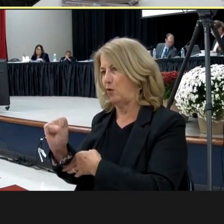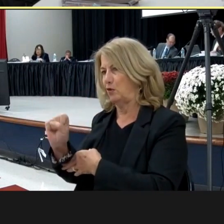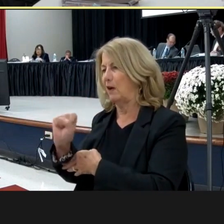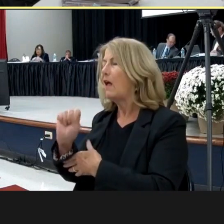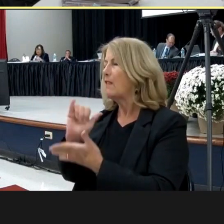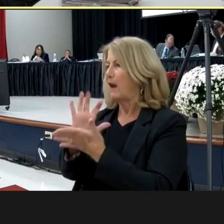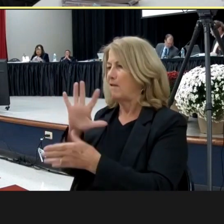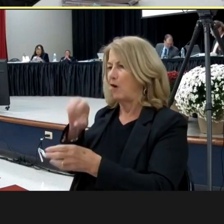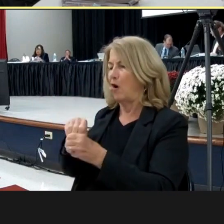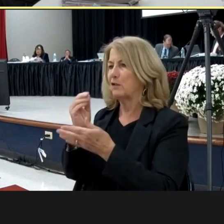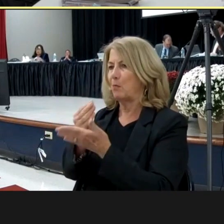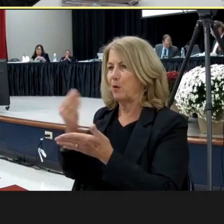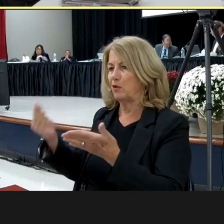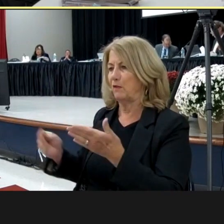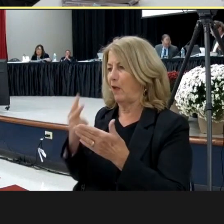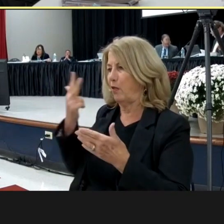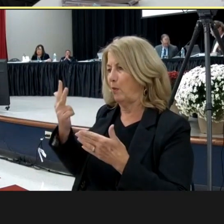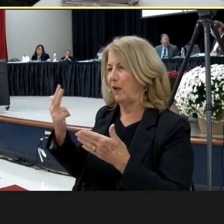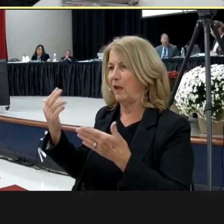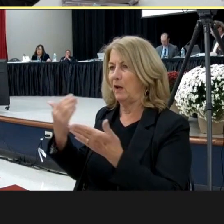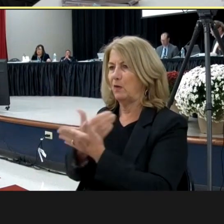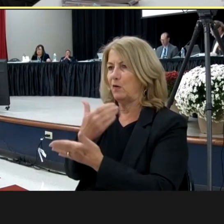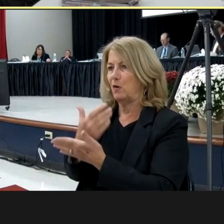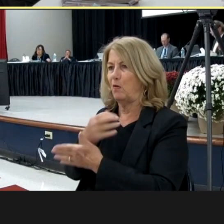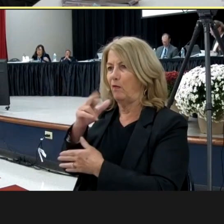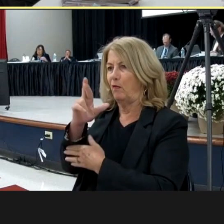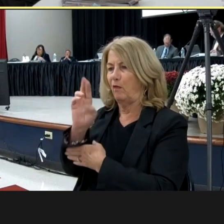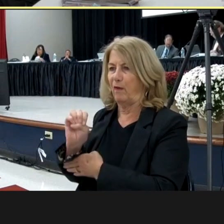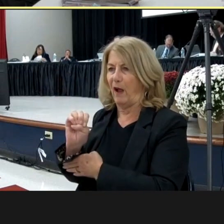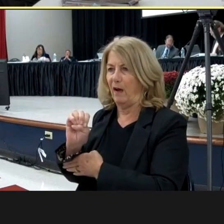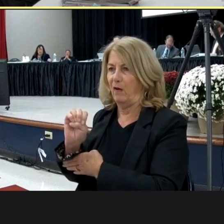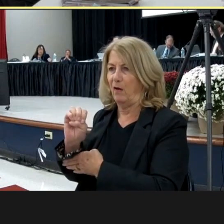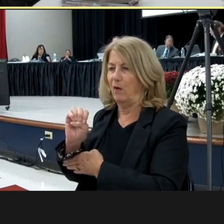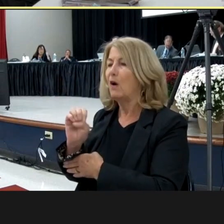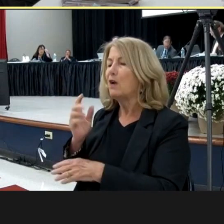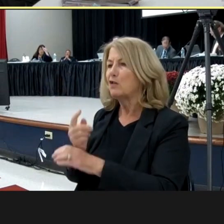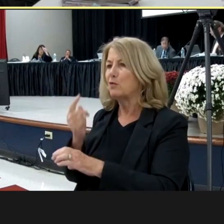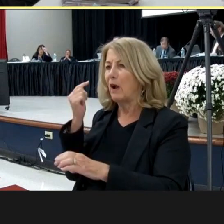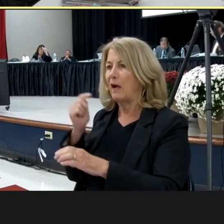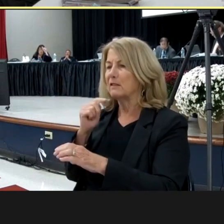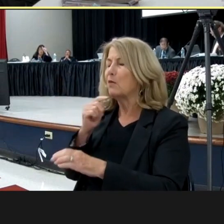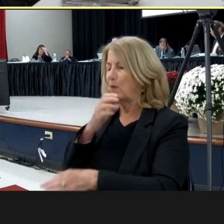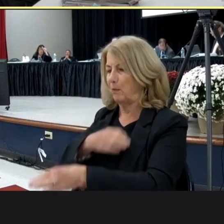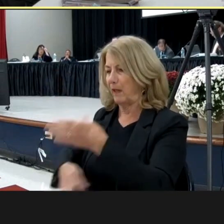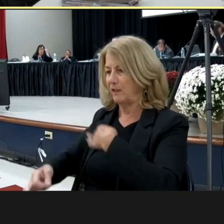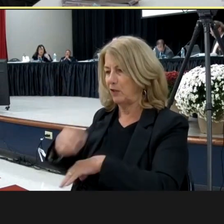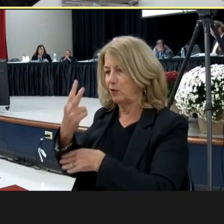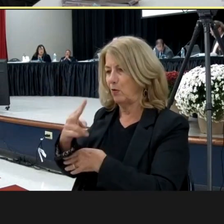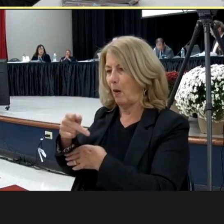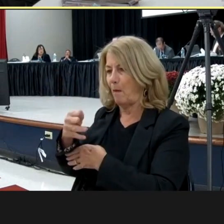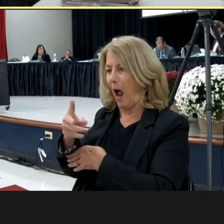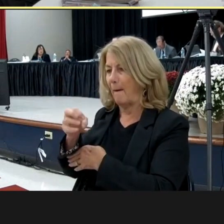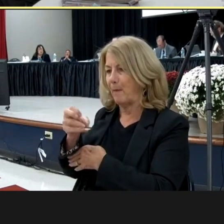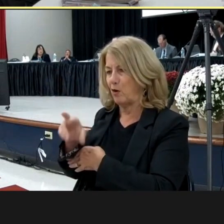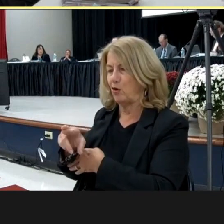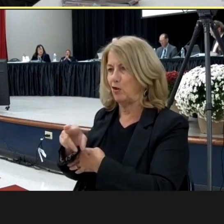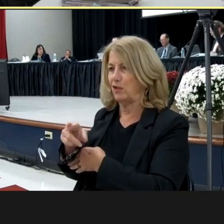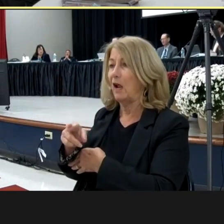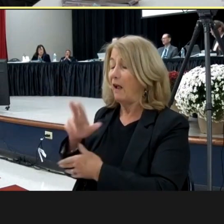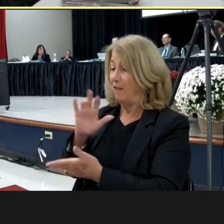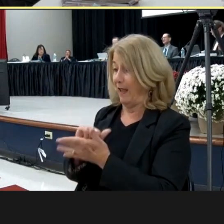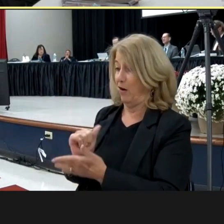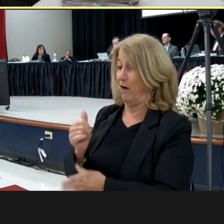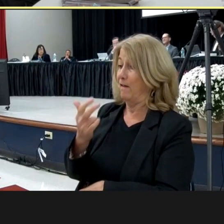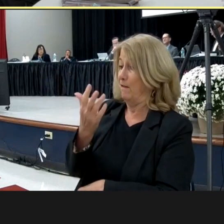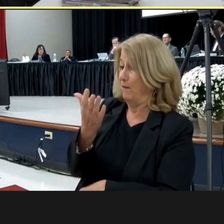of 3 new fire apparatus, including replacing 2 pumpers that are currently 15 and 13 years old. And